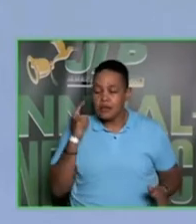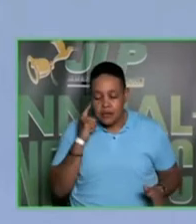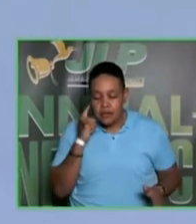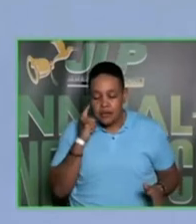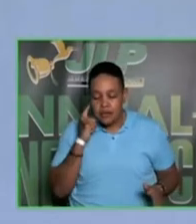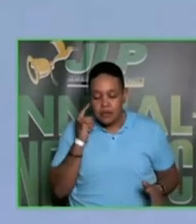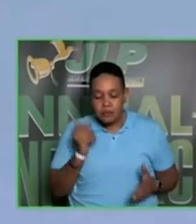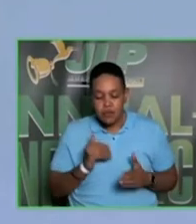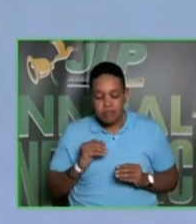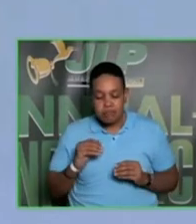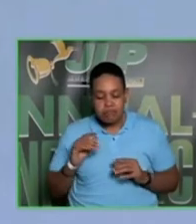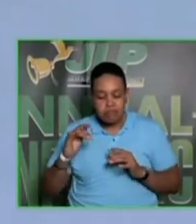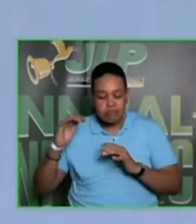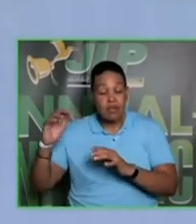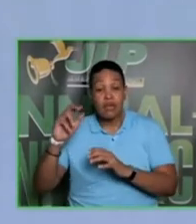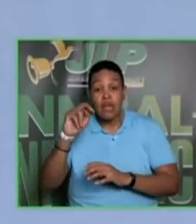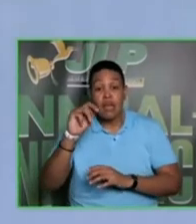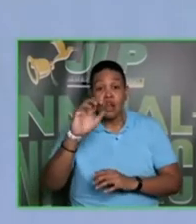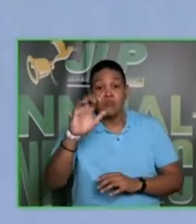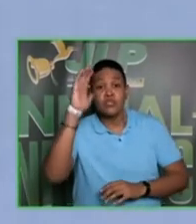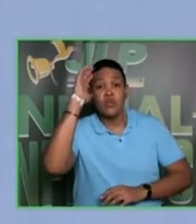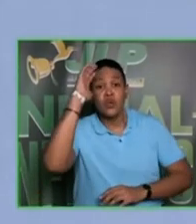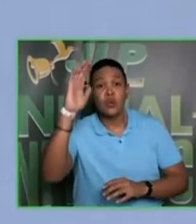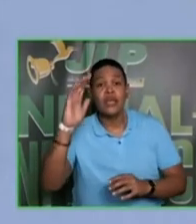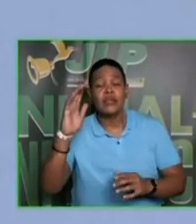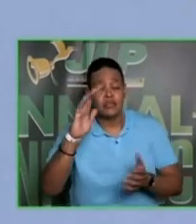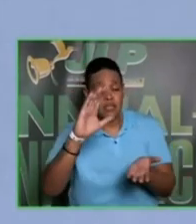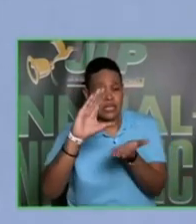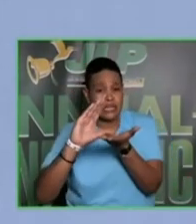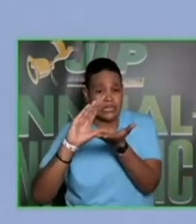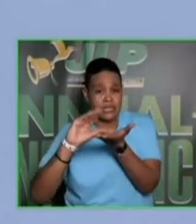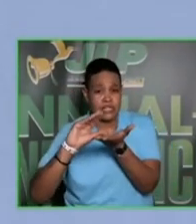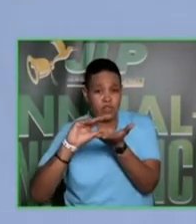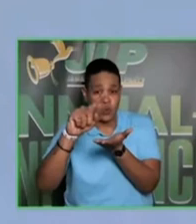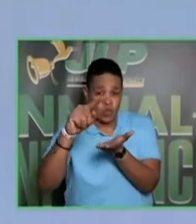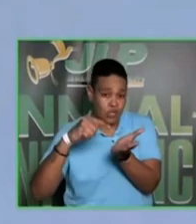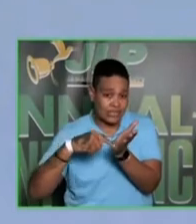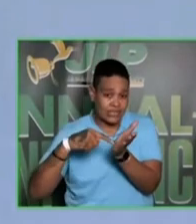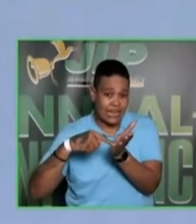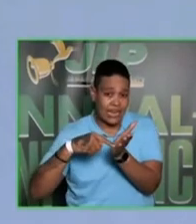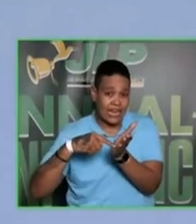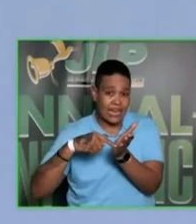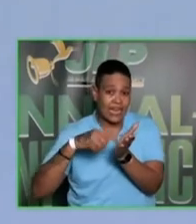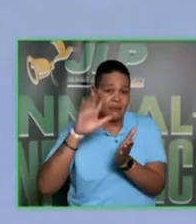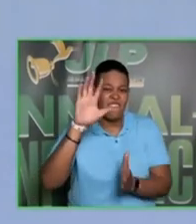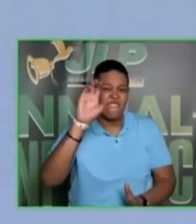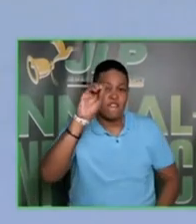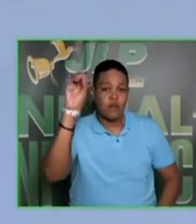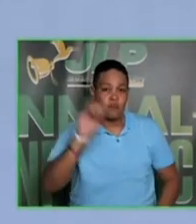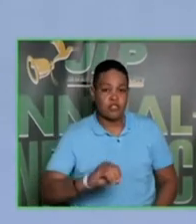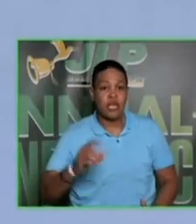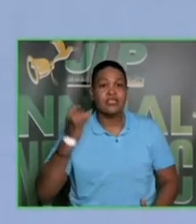The NWC will discount your debt by 50%.